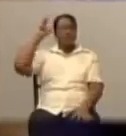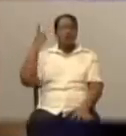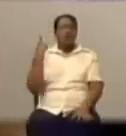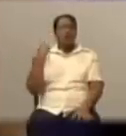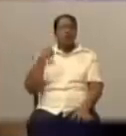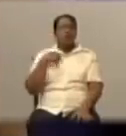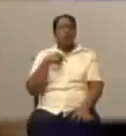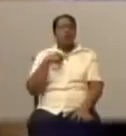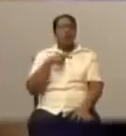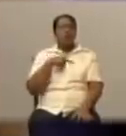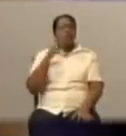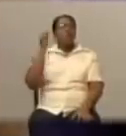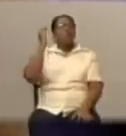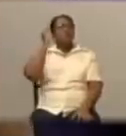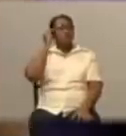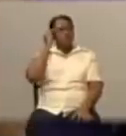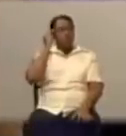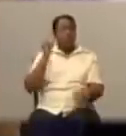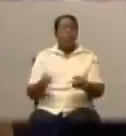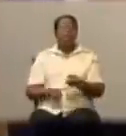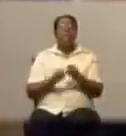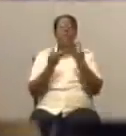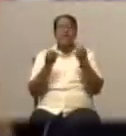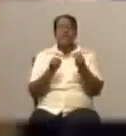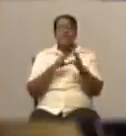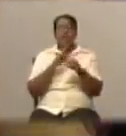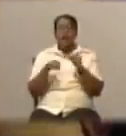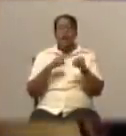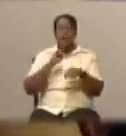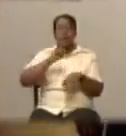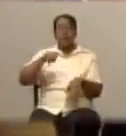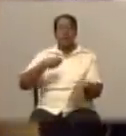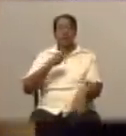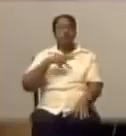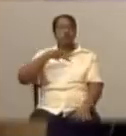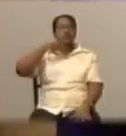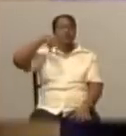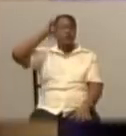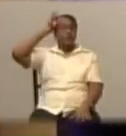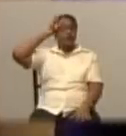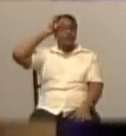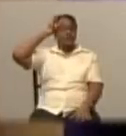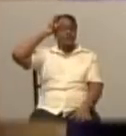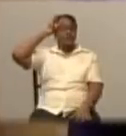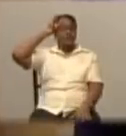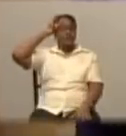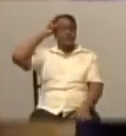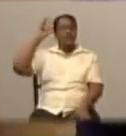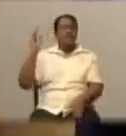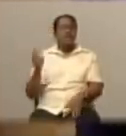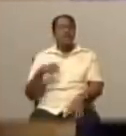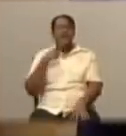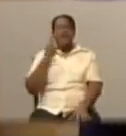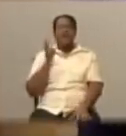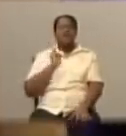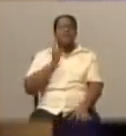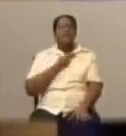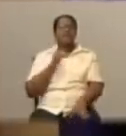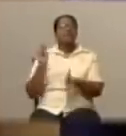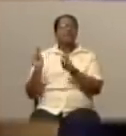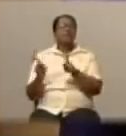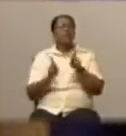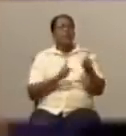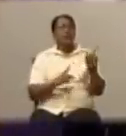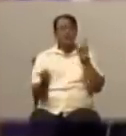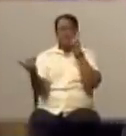lot about John the Baptist during this Advent season in the liturgy. John the Baptist prepared us to meet